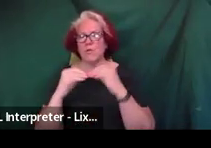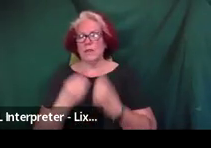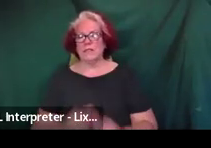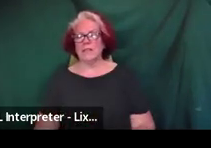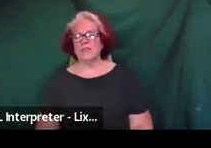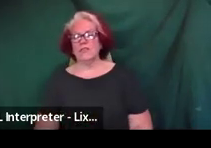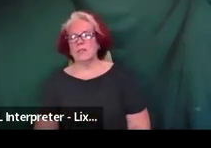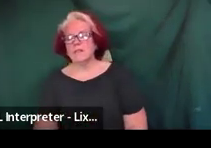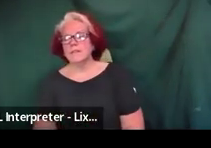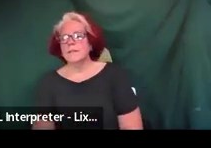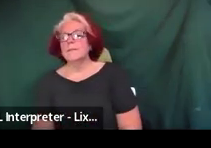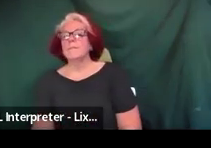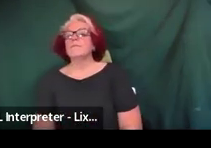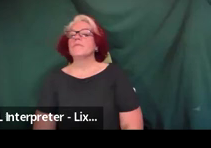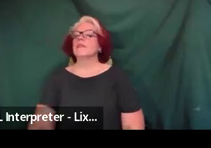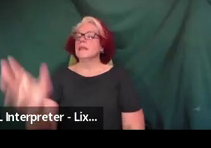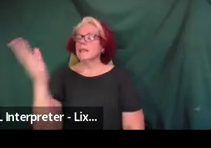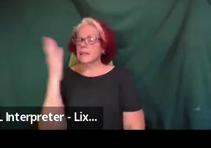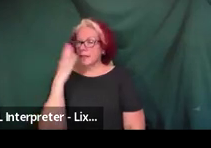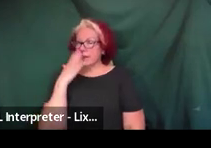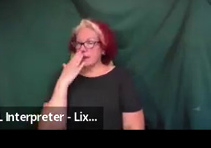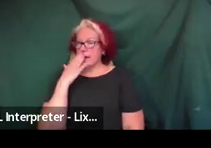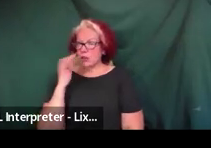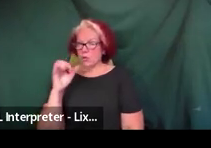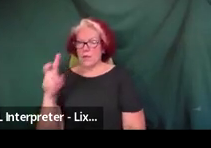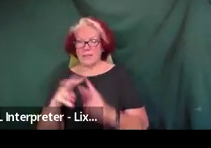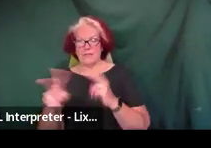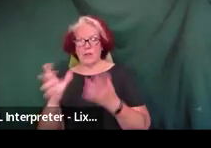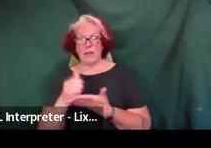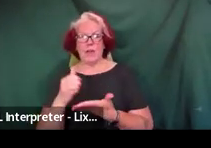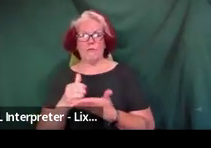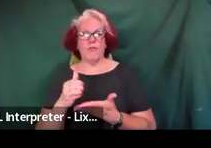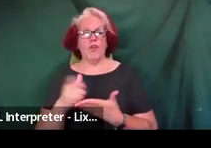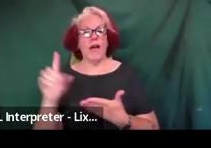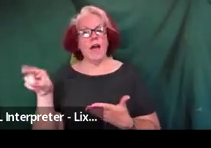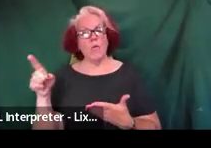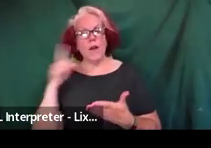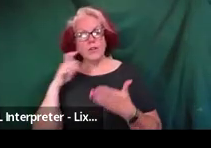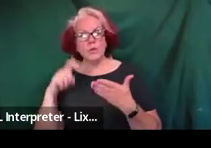Thank you, Mr. Duchamp. That's very helpful. I just wanted